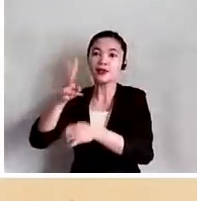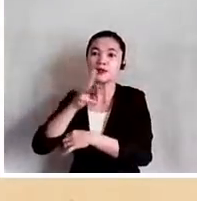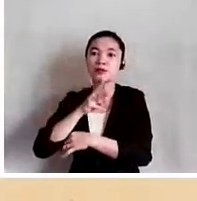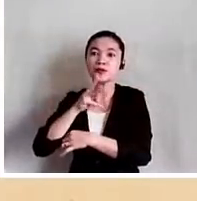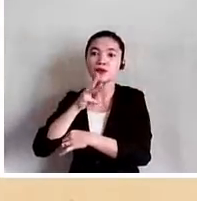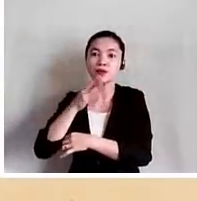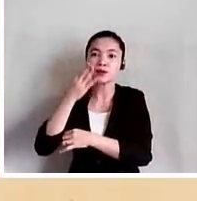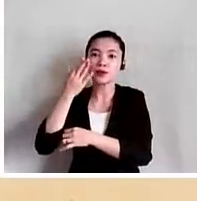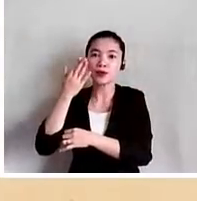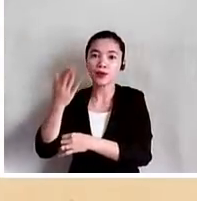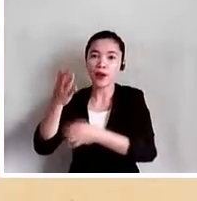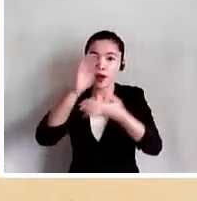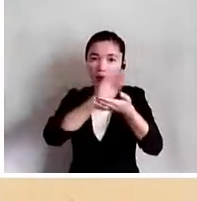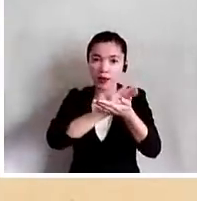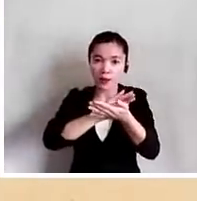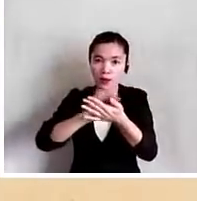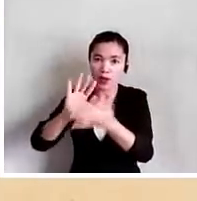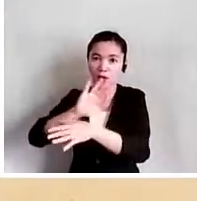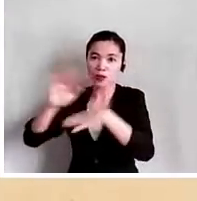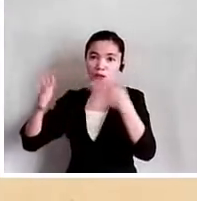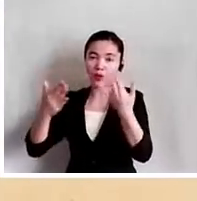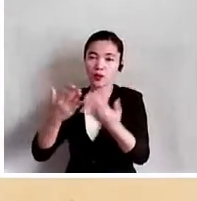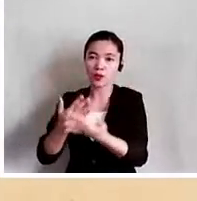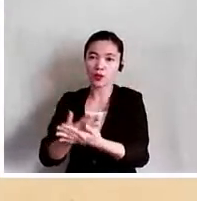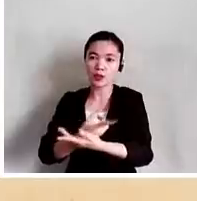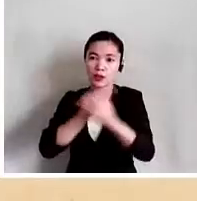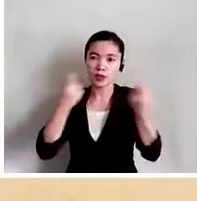and wash away all your